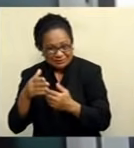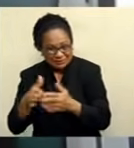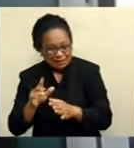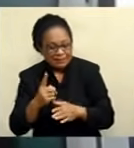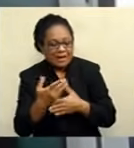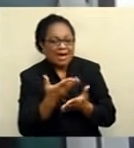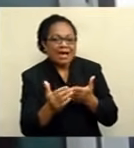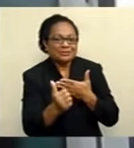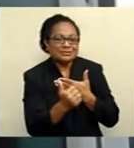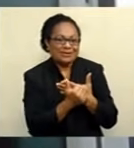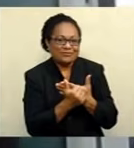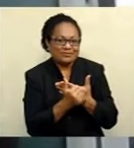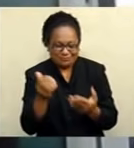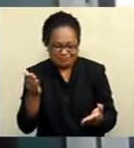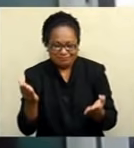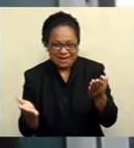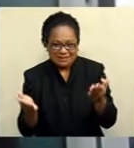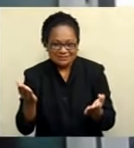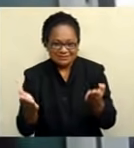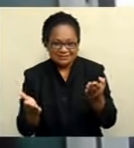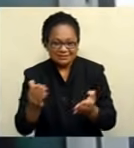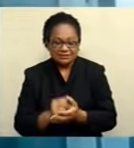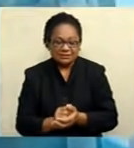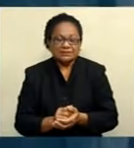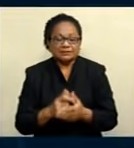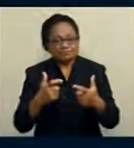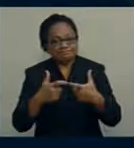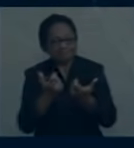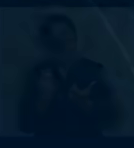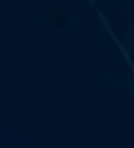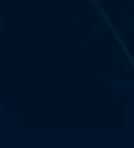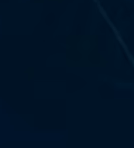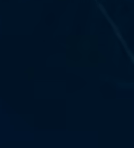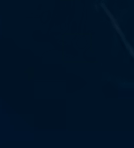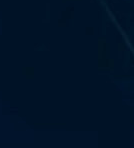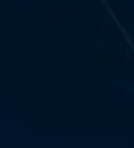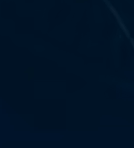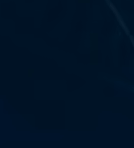children. So it is a challenge.